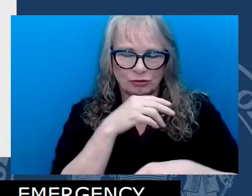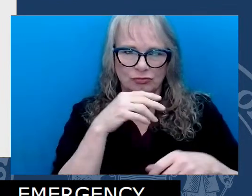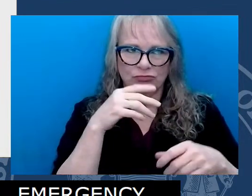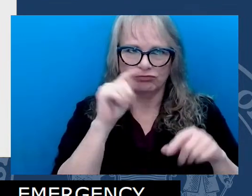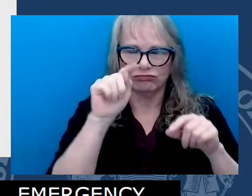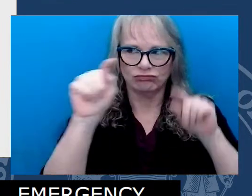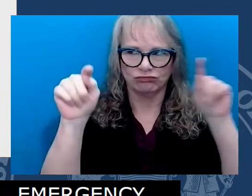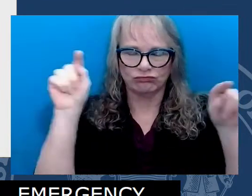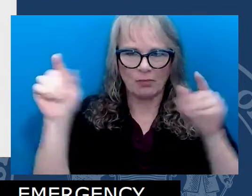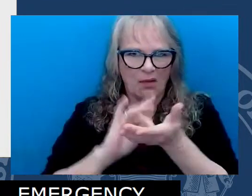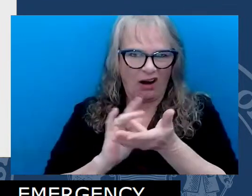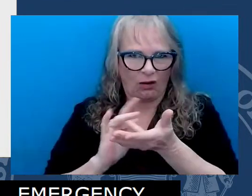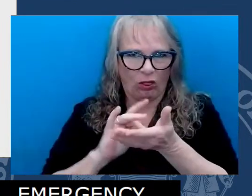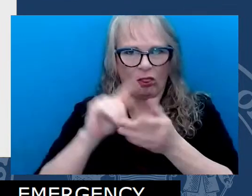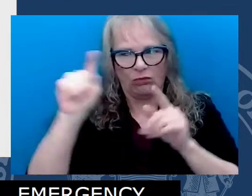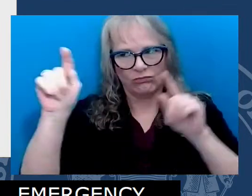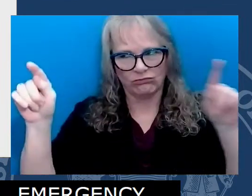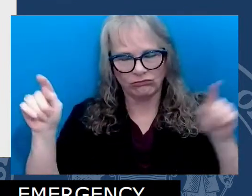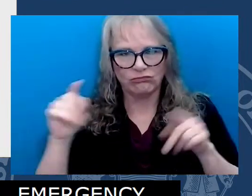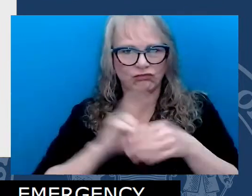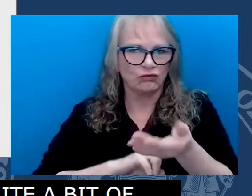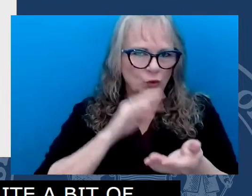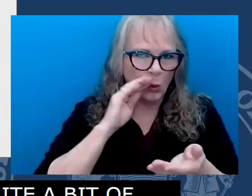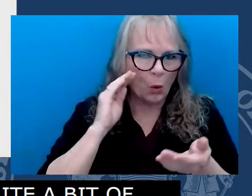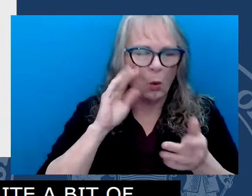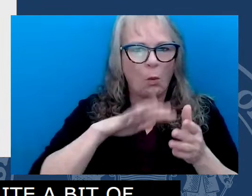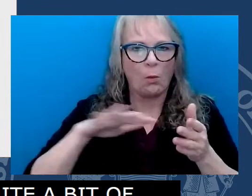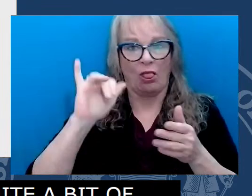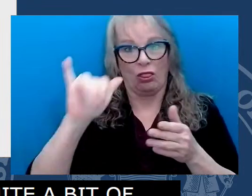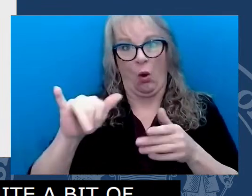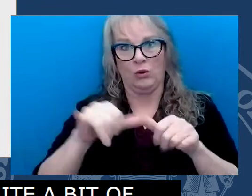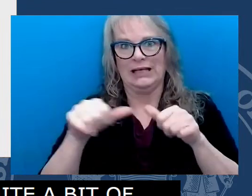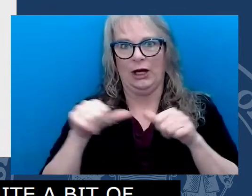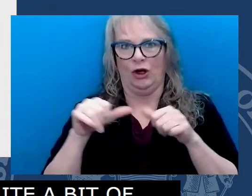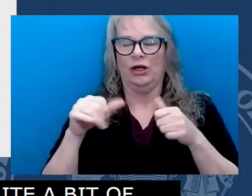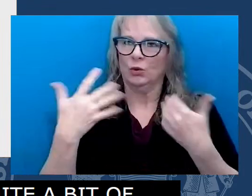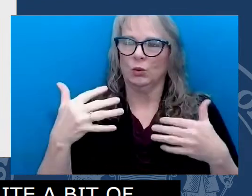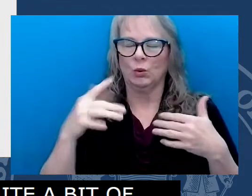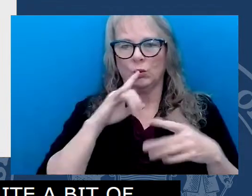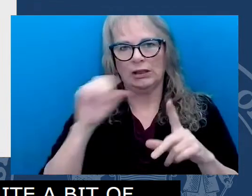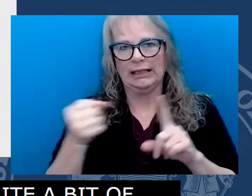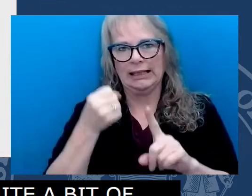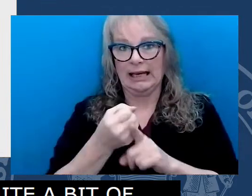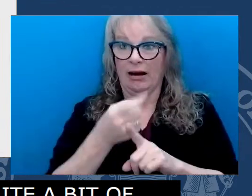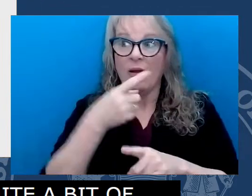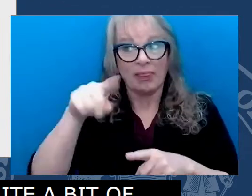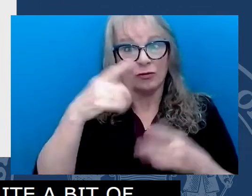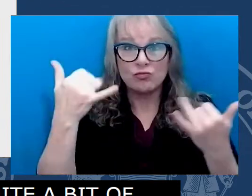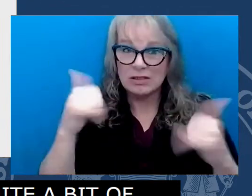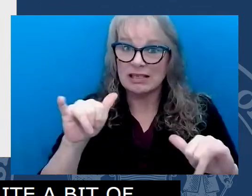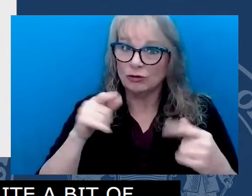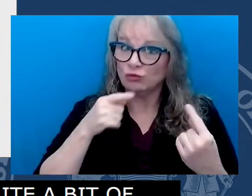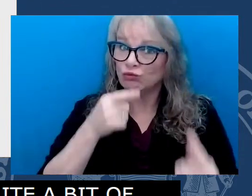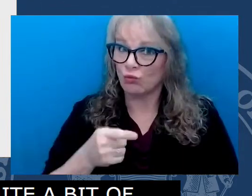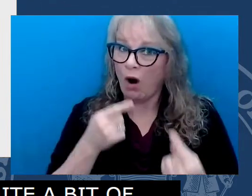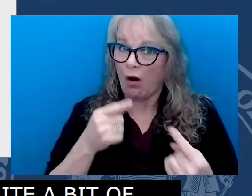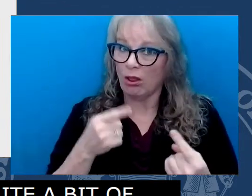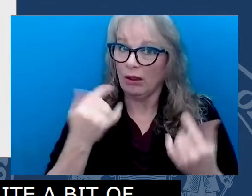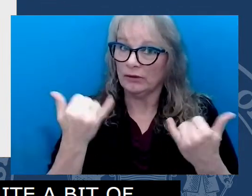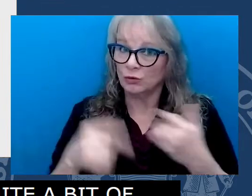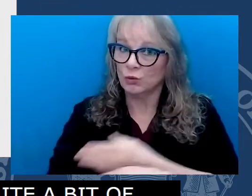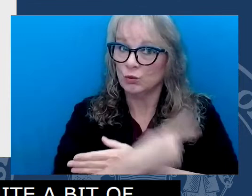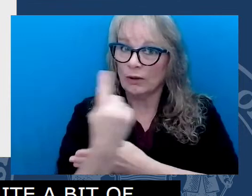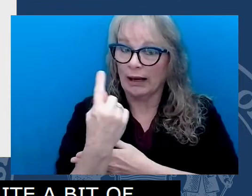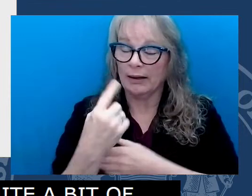facilities. Long-term care facilities were areas that were really dramatically hit and still struggle to this day. They,